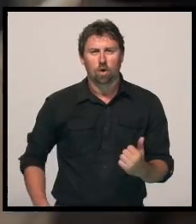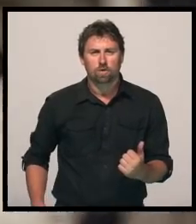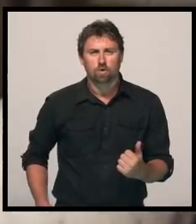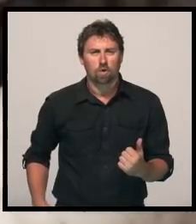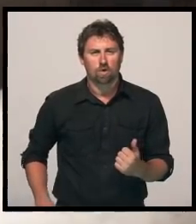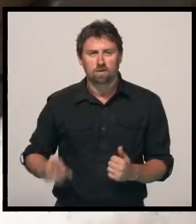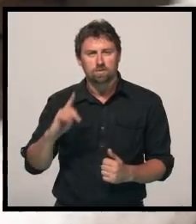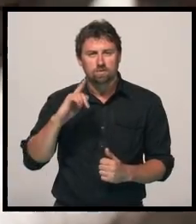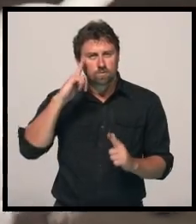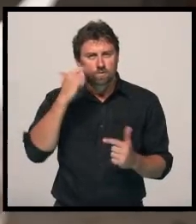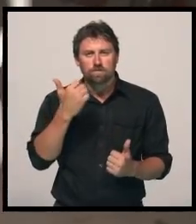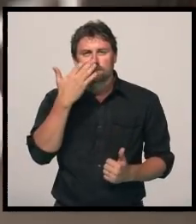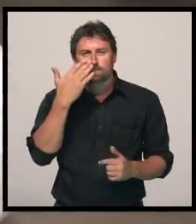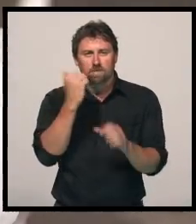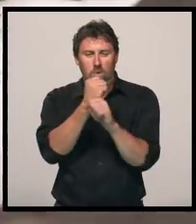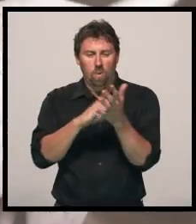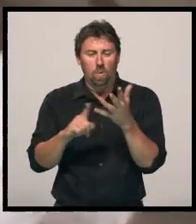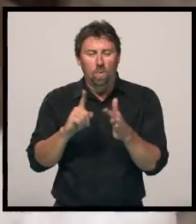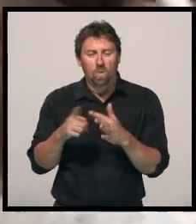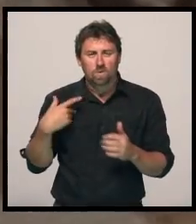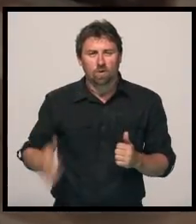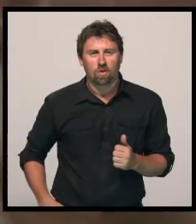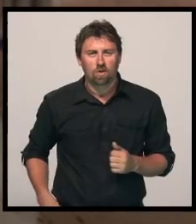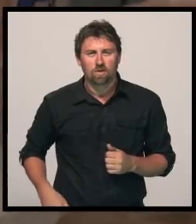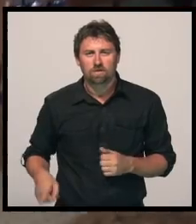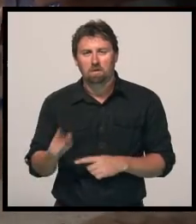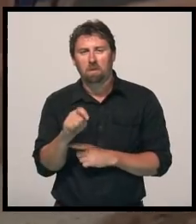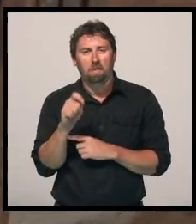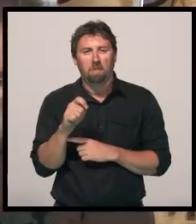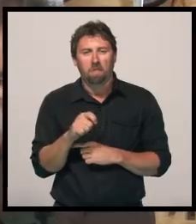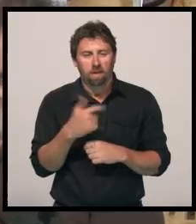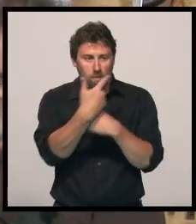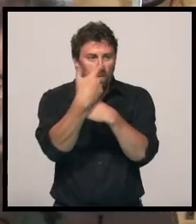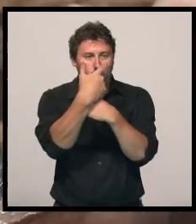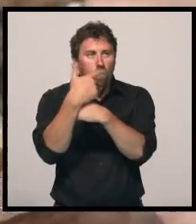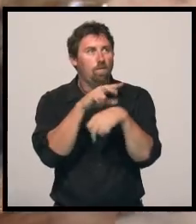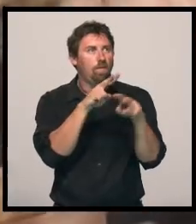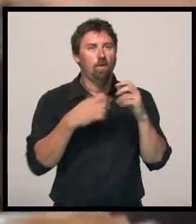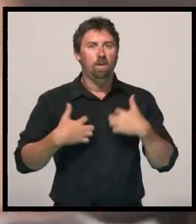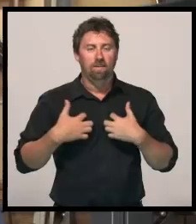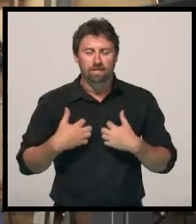Where's Bob? He loves this glue. Want some glue mate? No. Too interested in a cameraman.